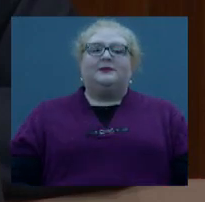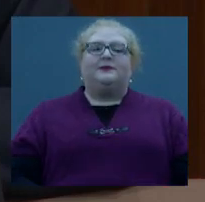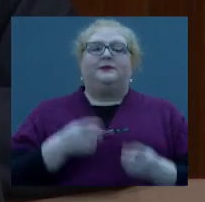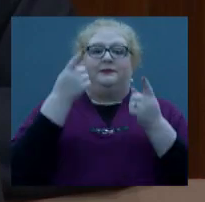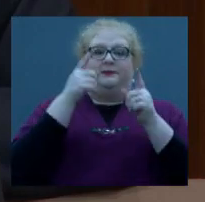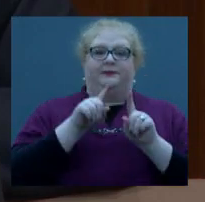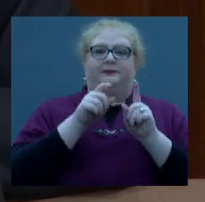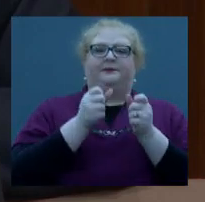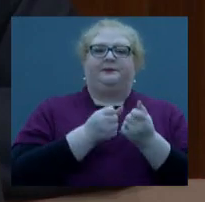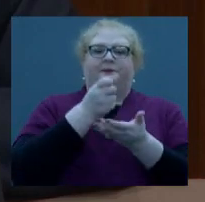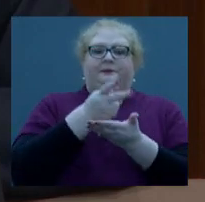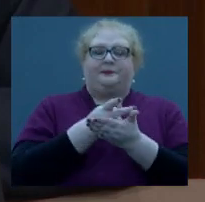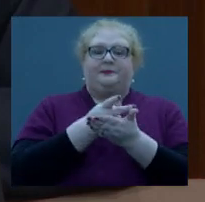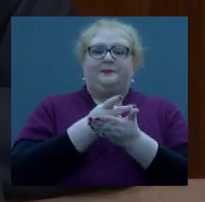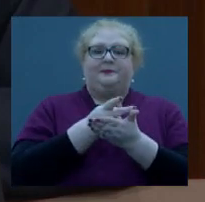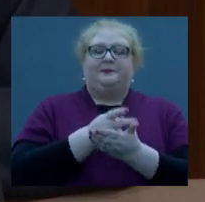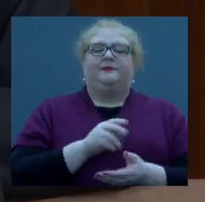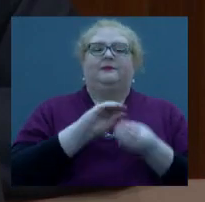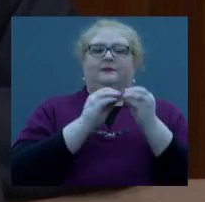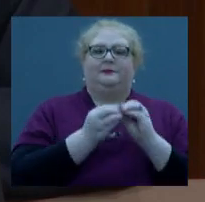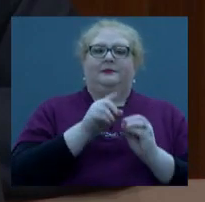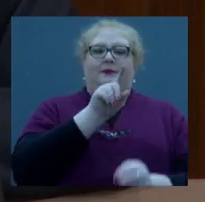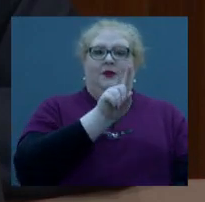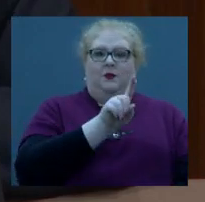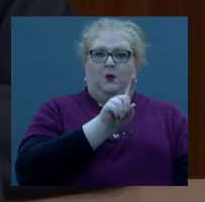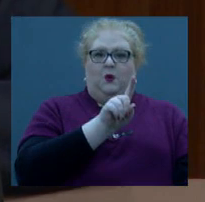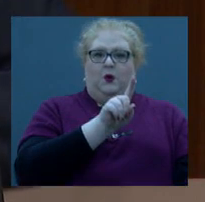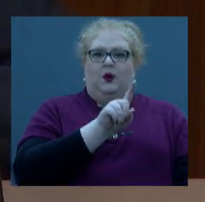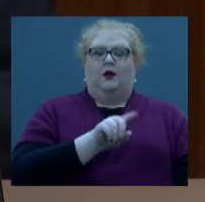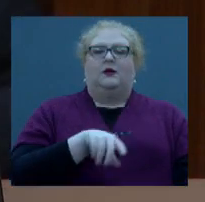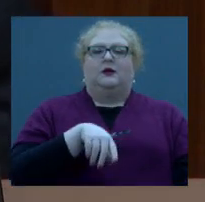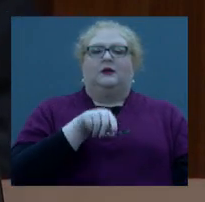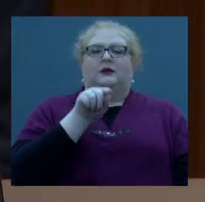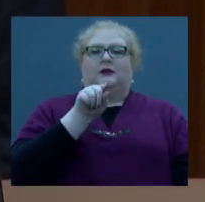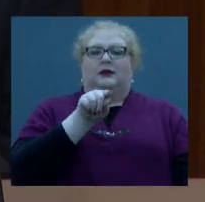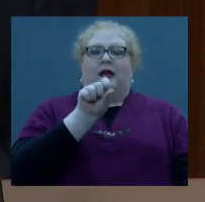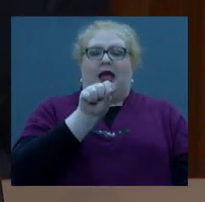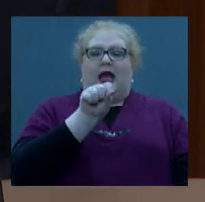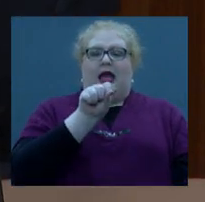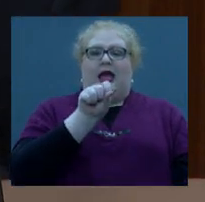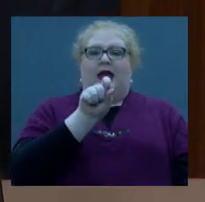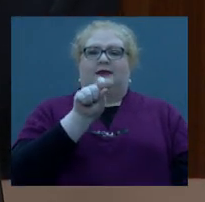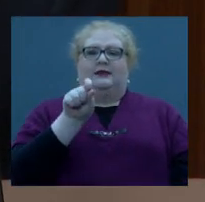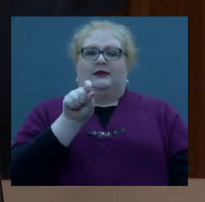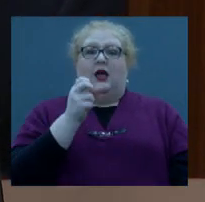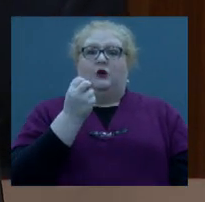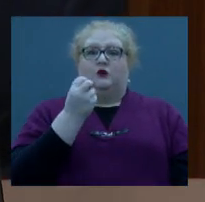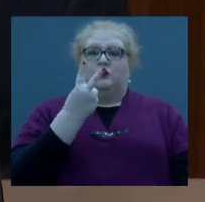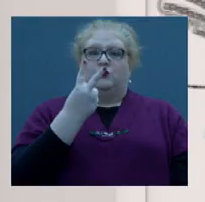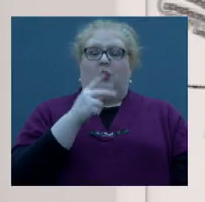consent approval items. Item number 1, file